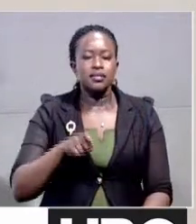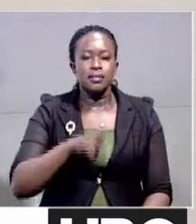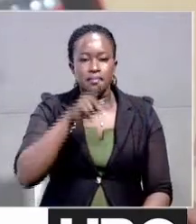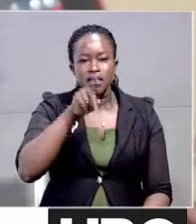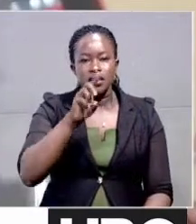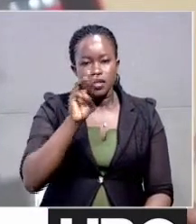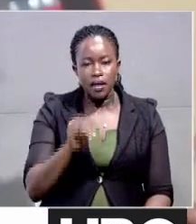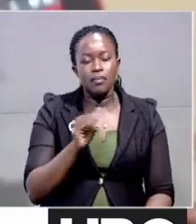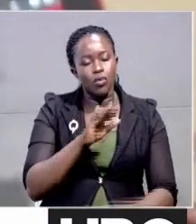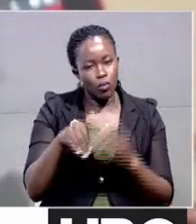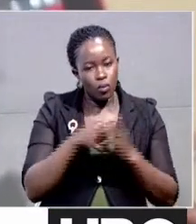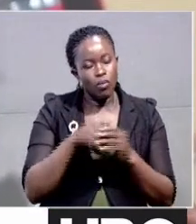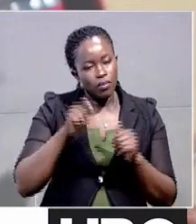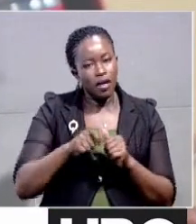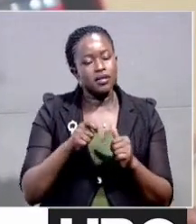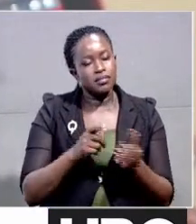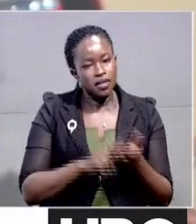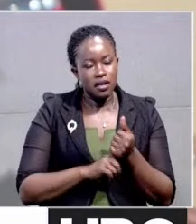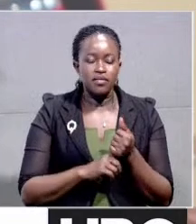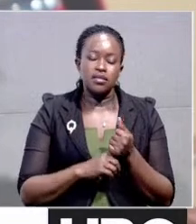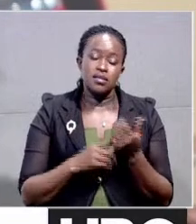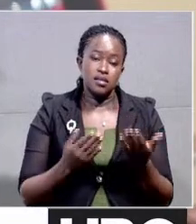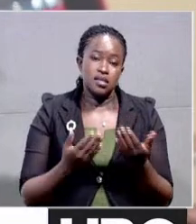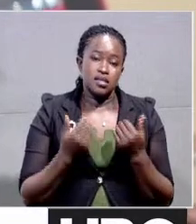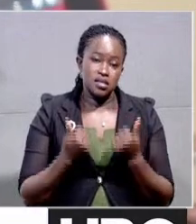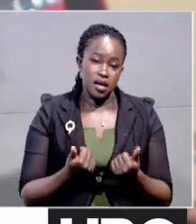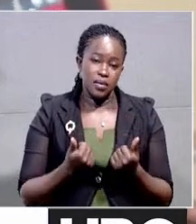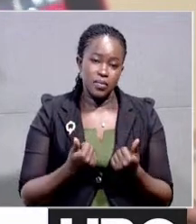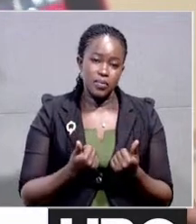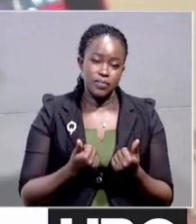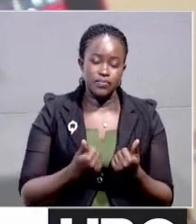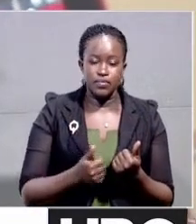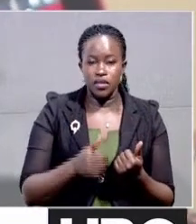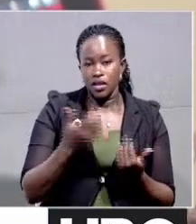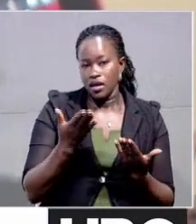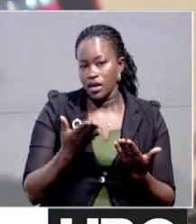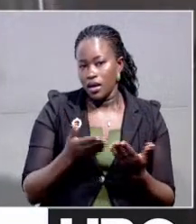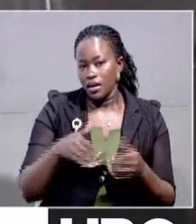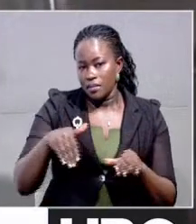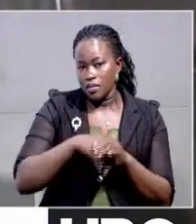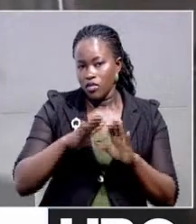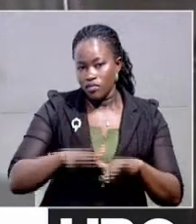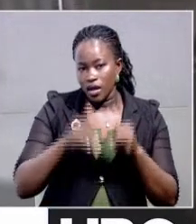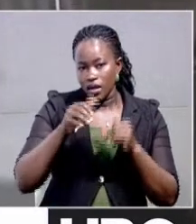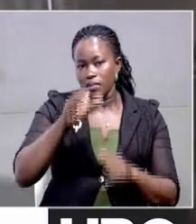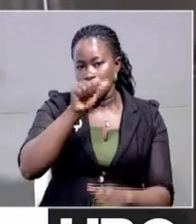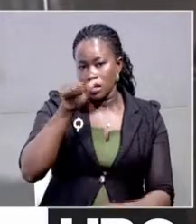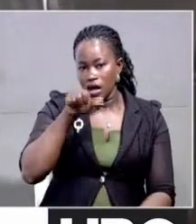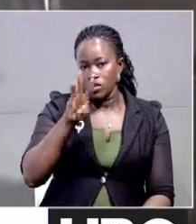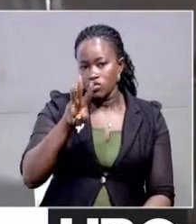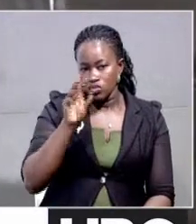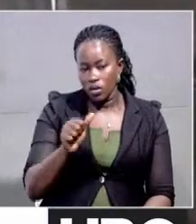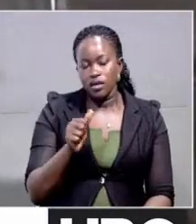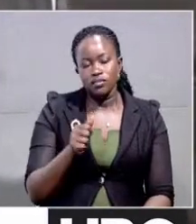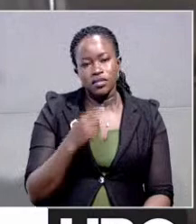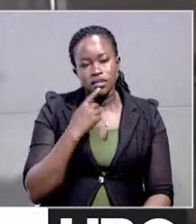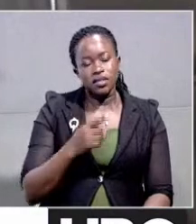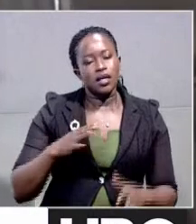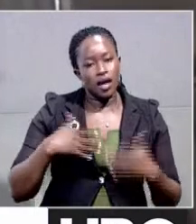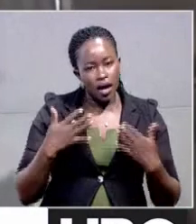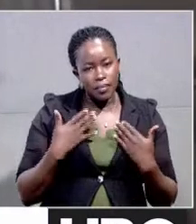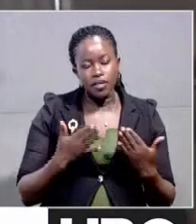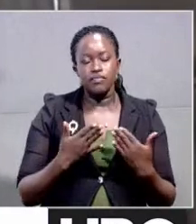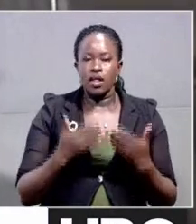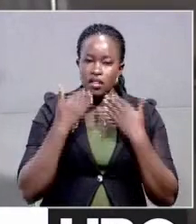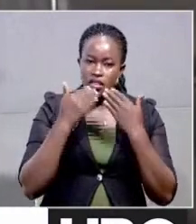poverty. The area MP for Aswa constituency in Gulu District, Simon Wokorach, expressed gratitude to the NRM